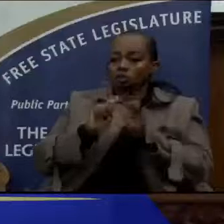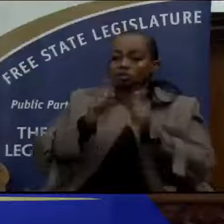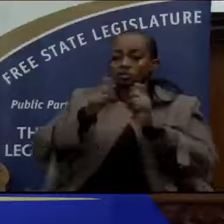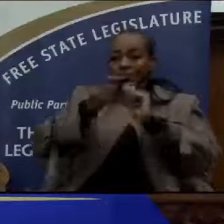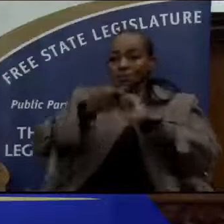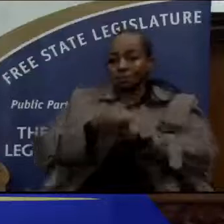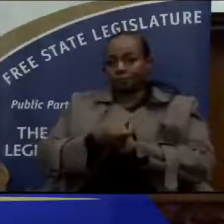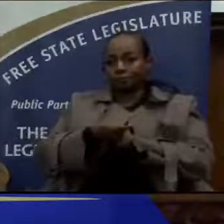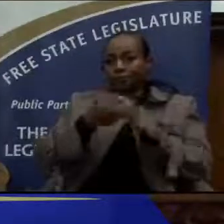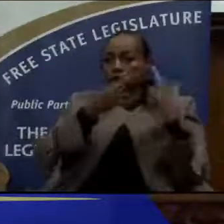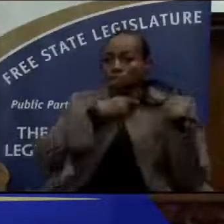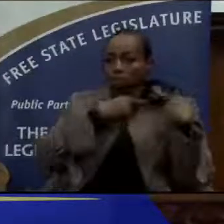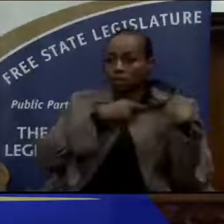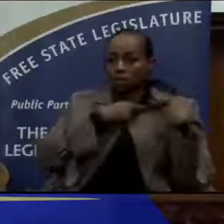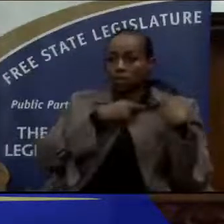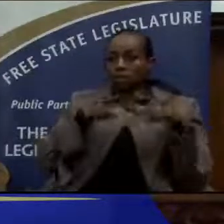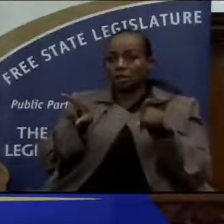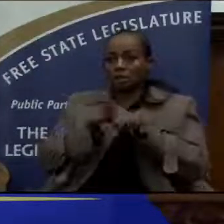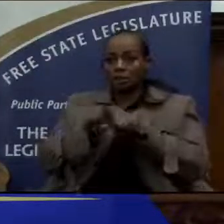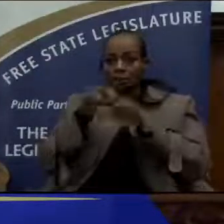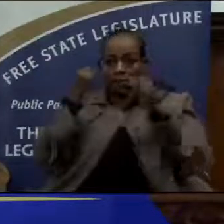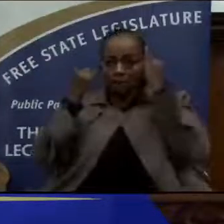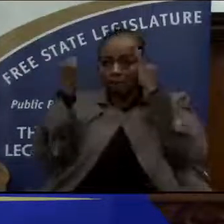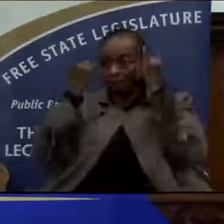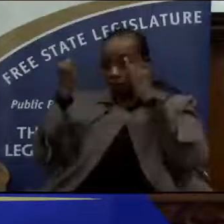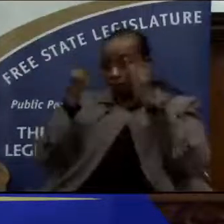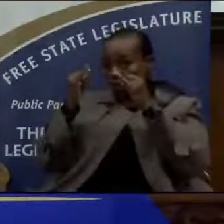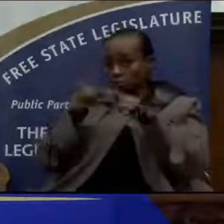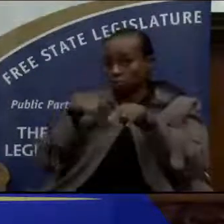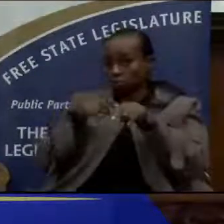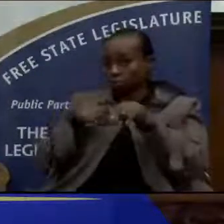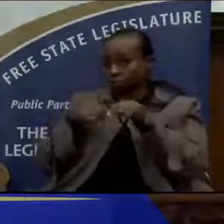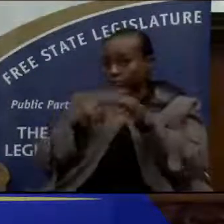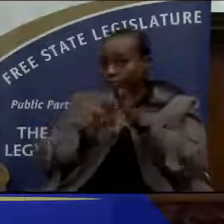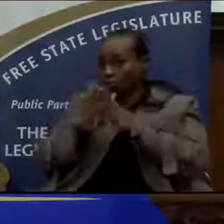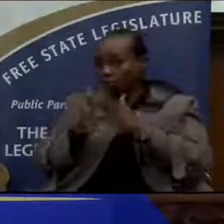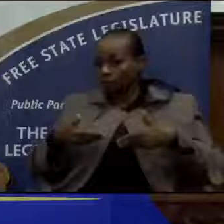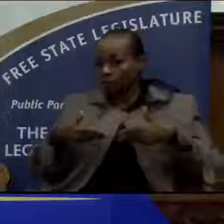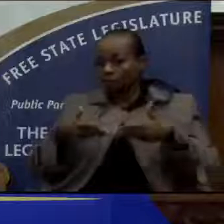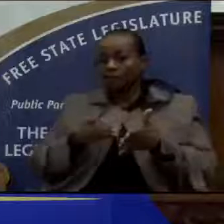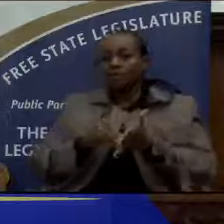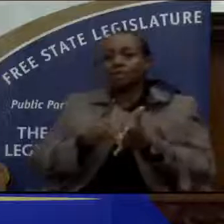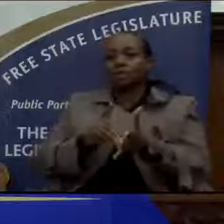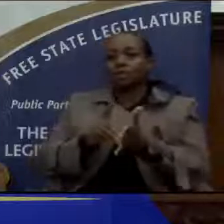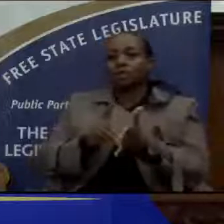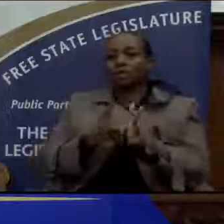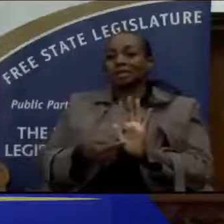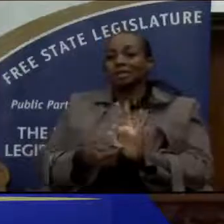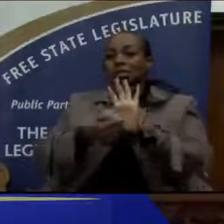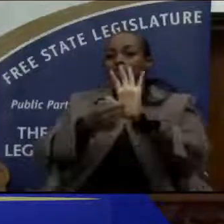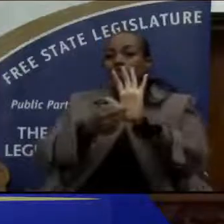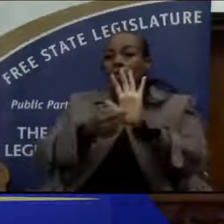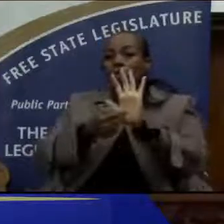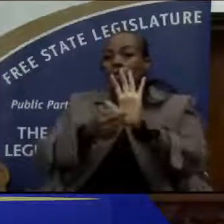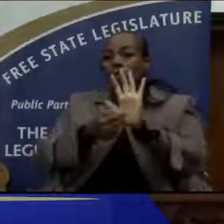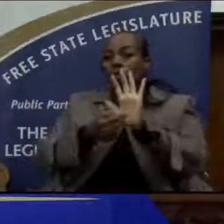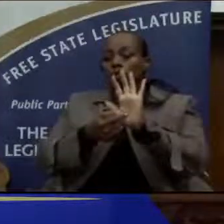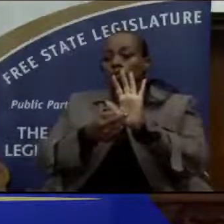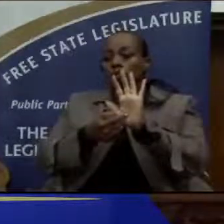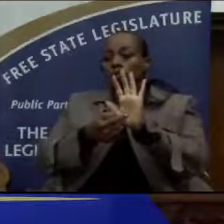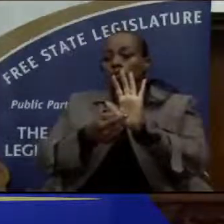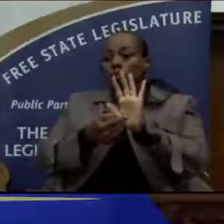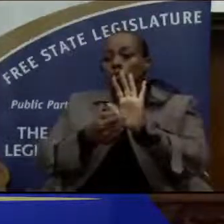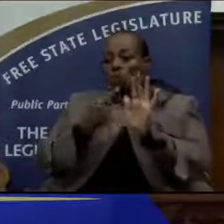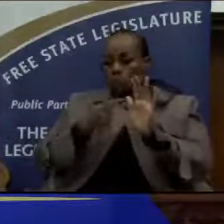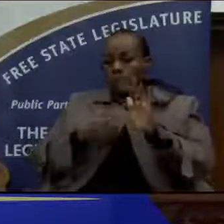transparency, accountability, and innovation for improved service delivery. To demonstrate our